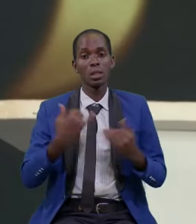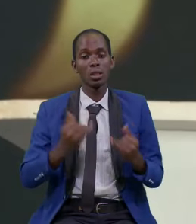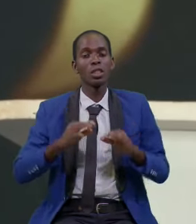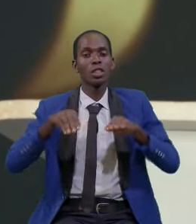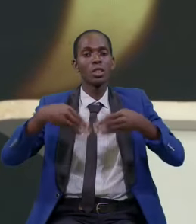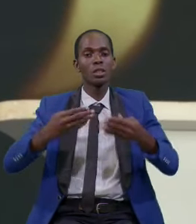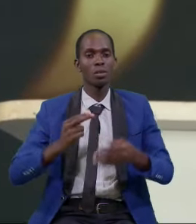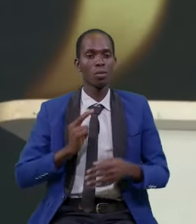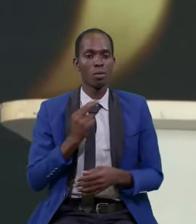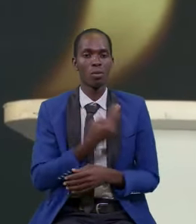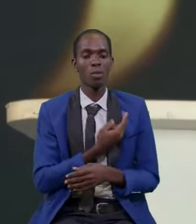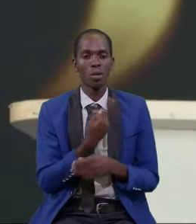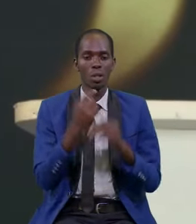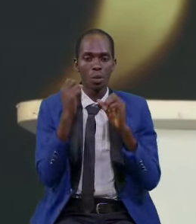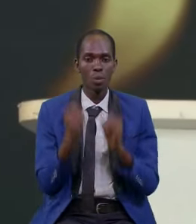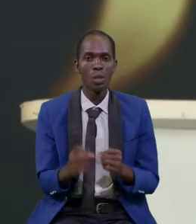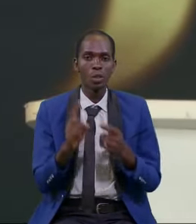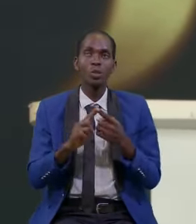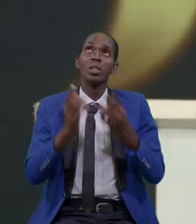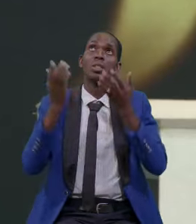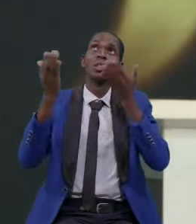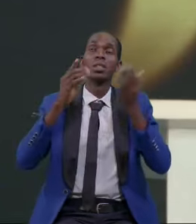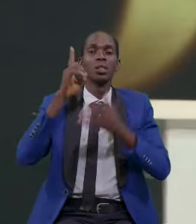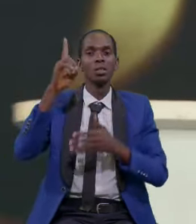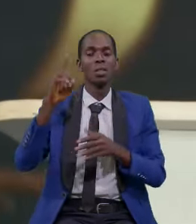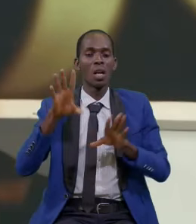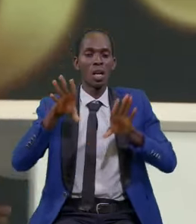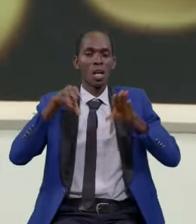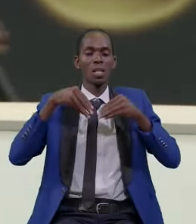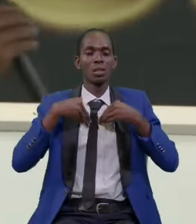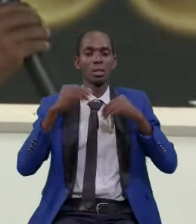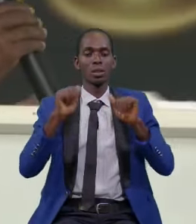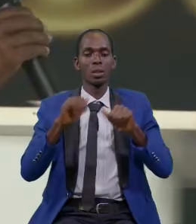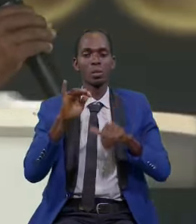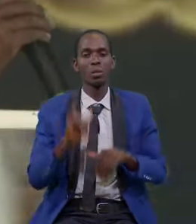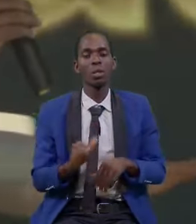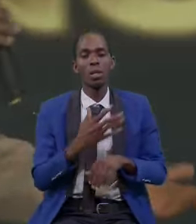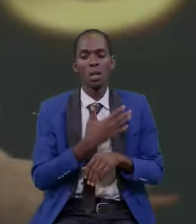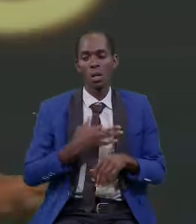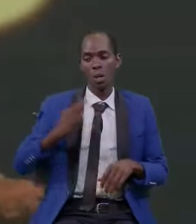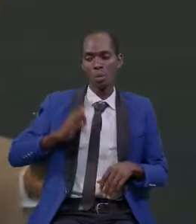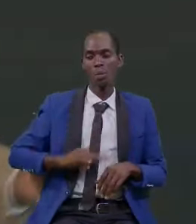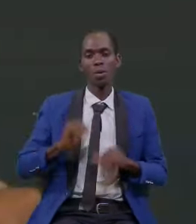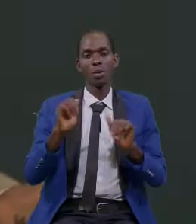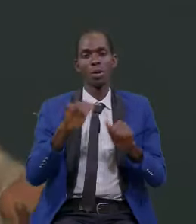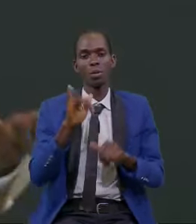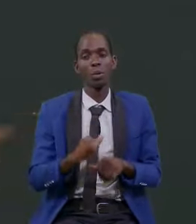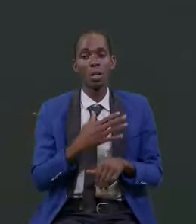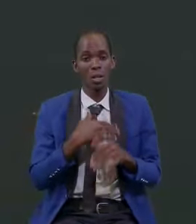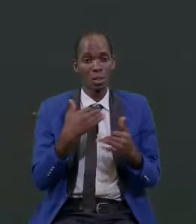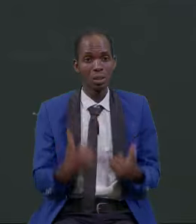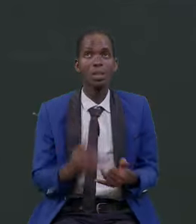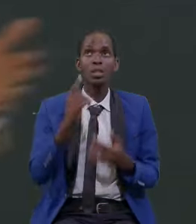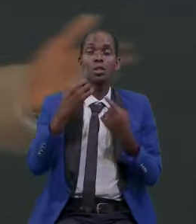gives us the power to serve him acceptably and profitably. And now it comes to you. He says,